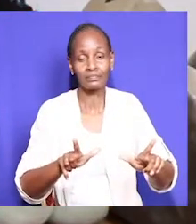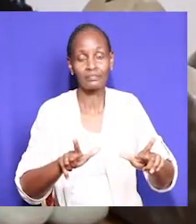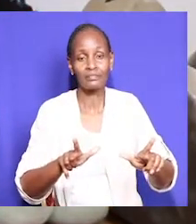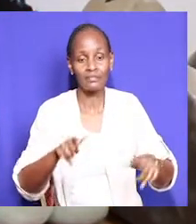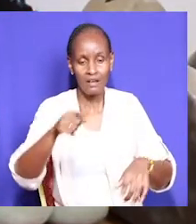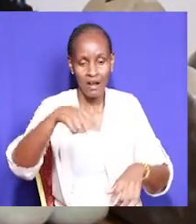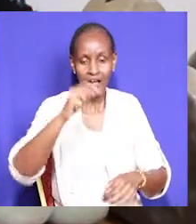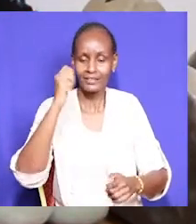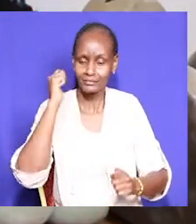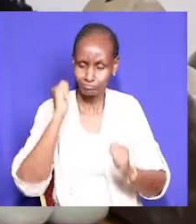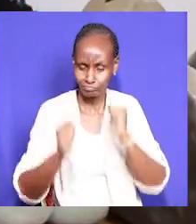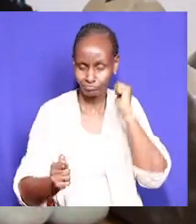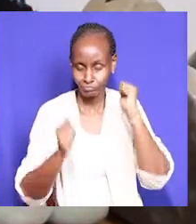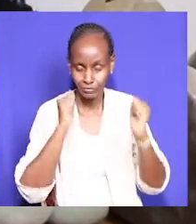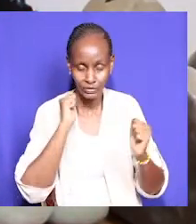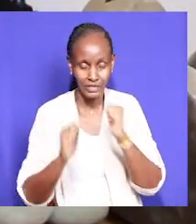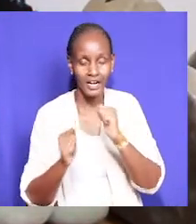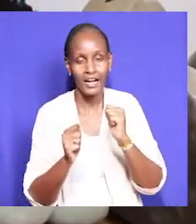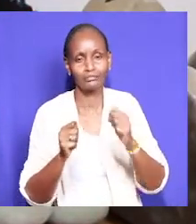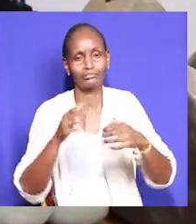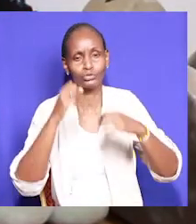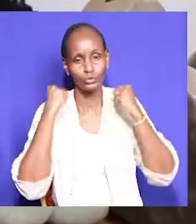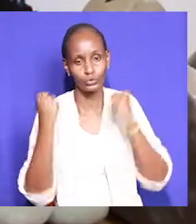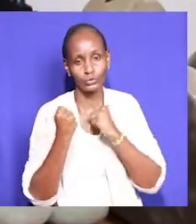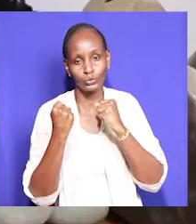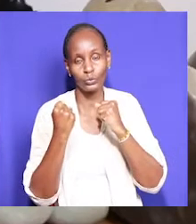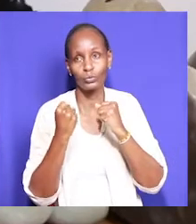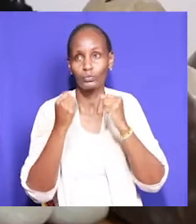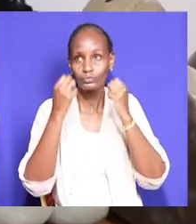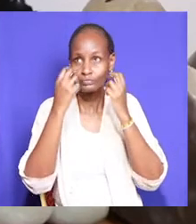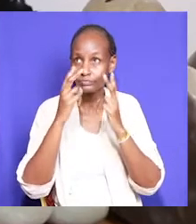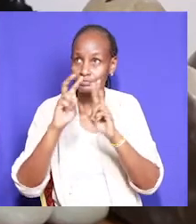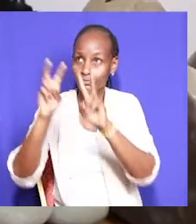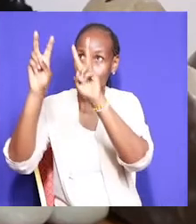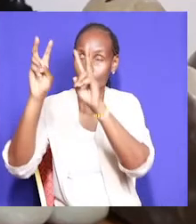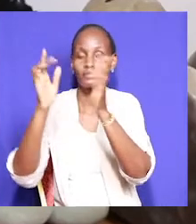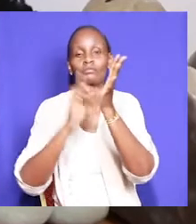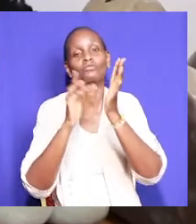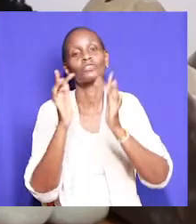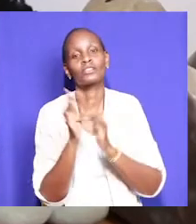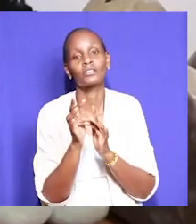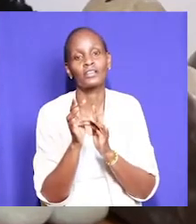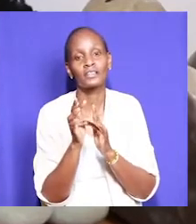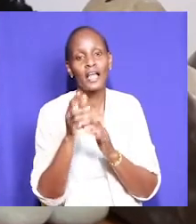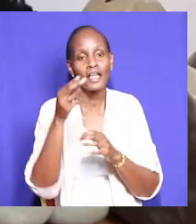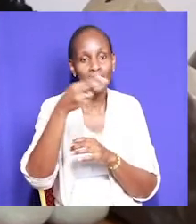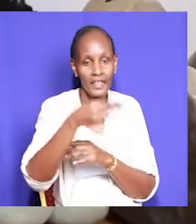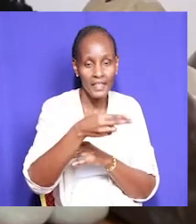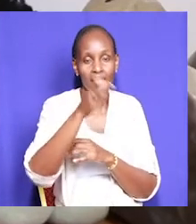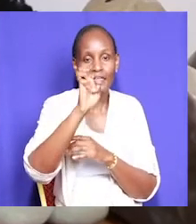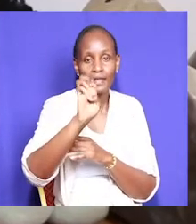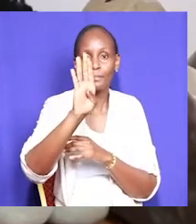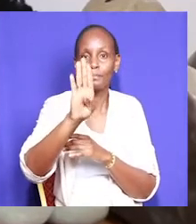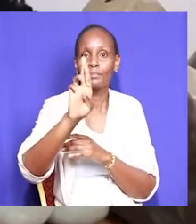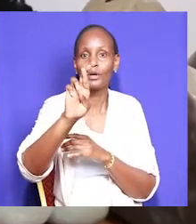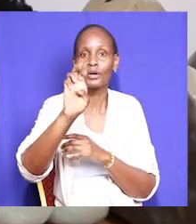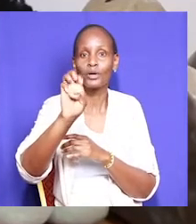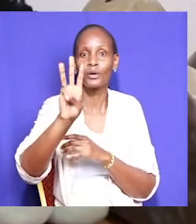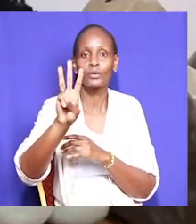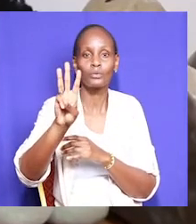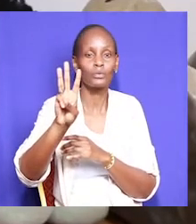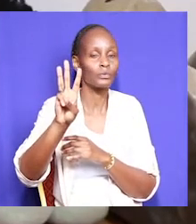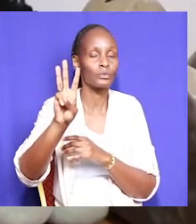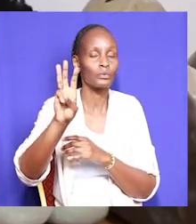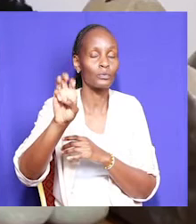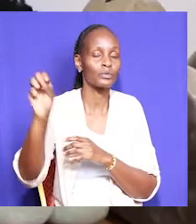run with endurance, looking unto Jesus. Hebrews chapter